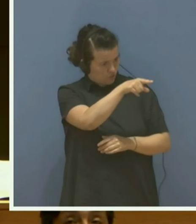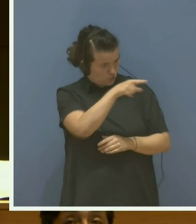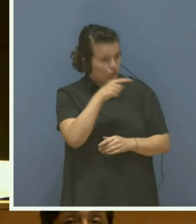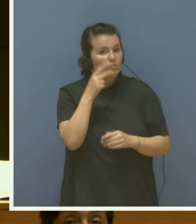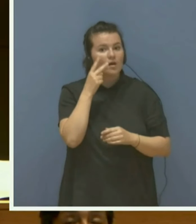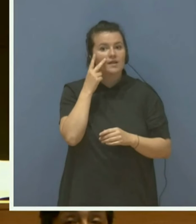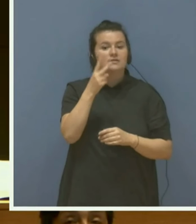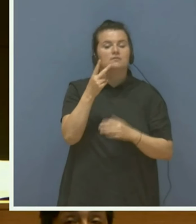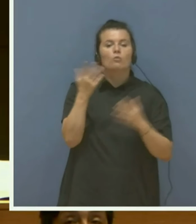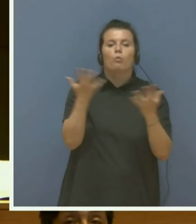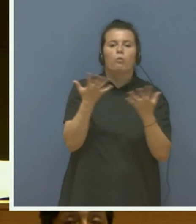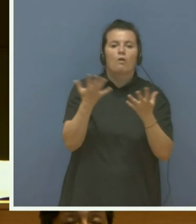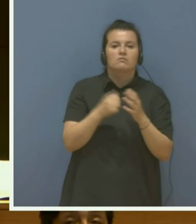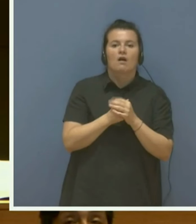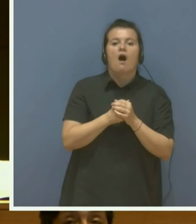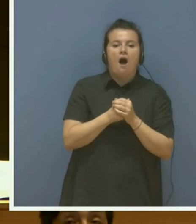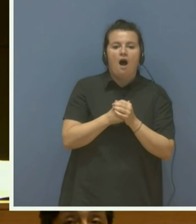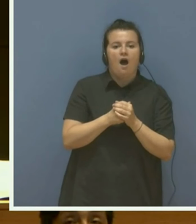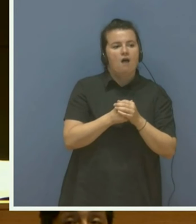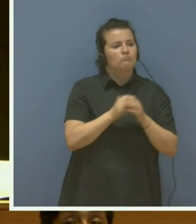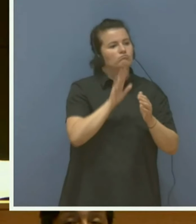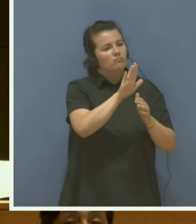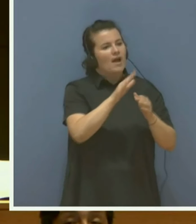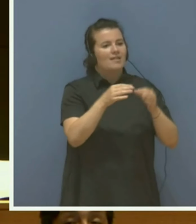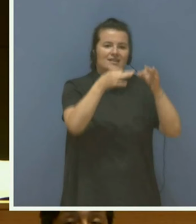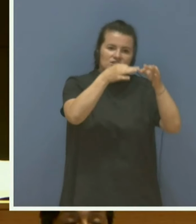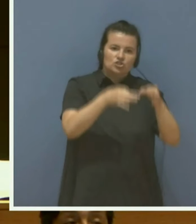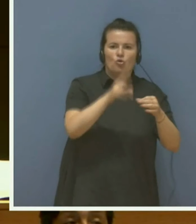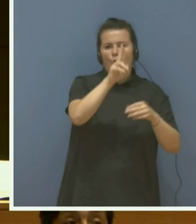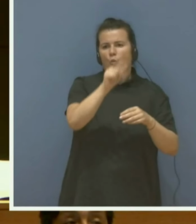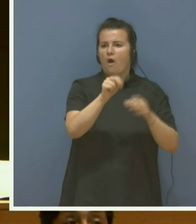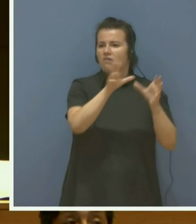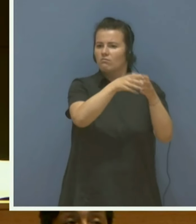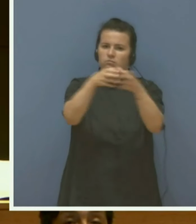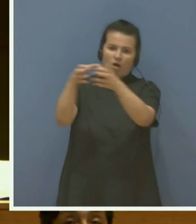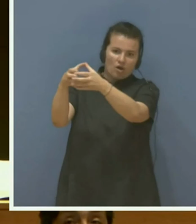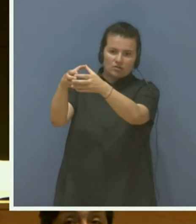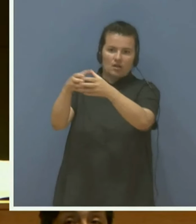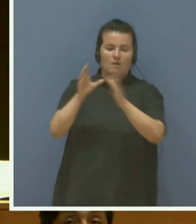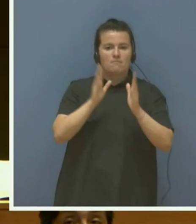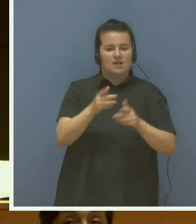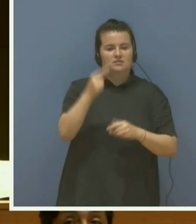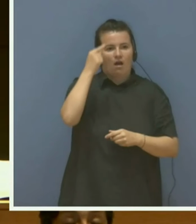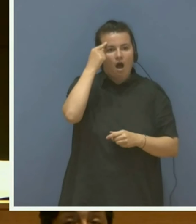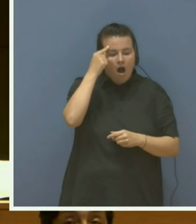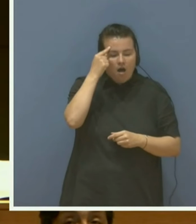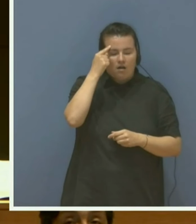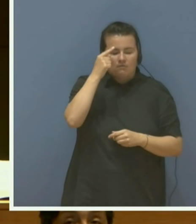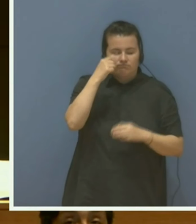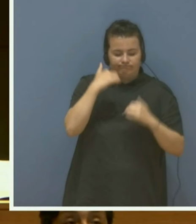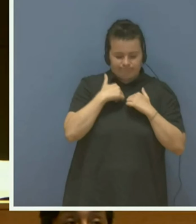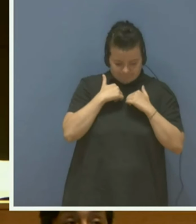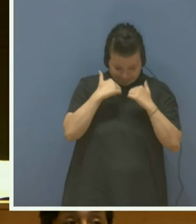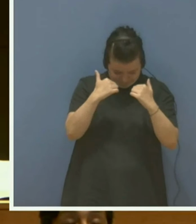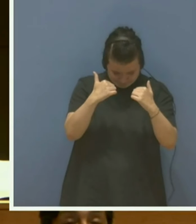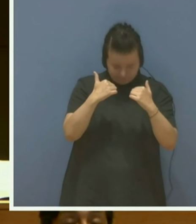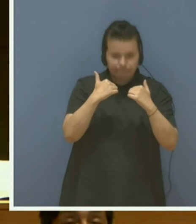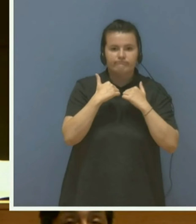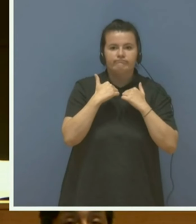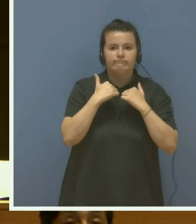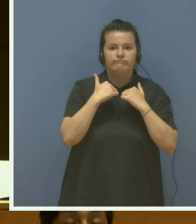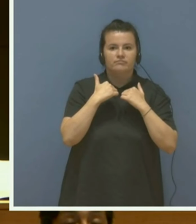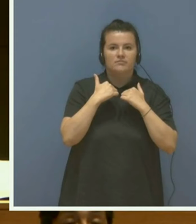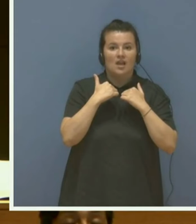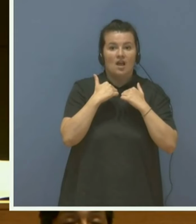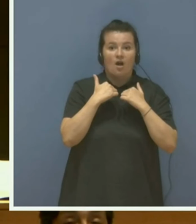of decisions of EMRIP and other UN bodies, undertake its own verification of the